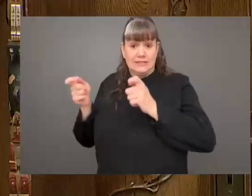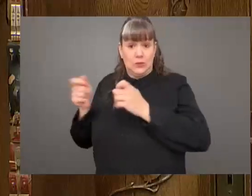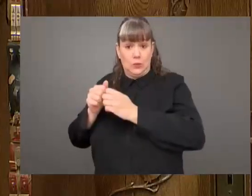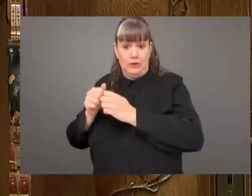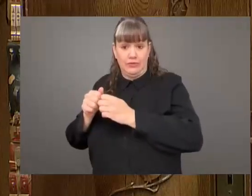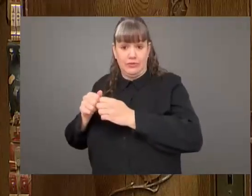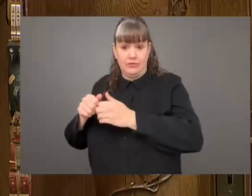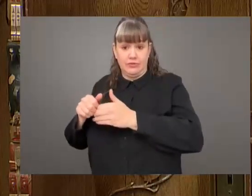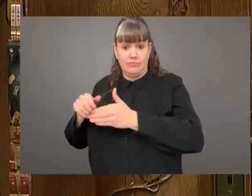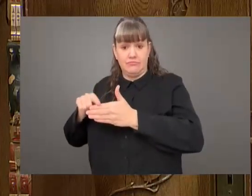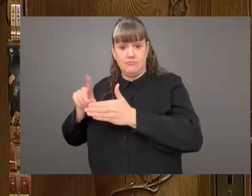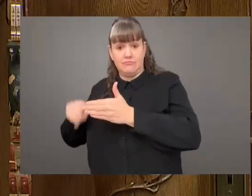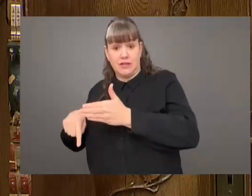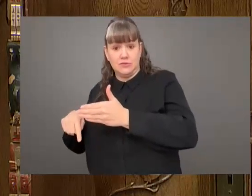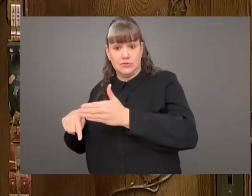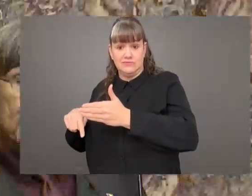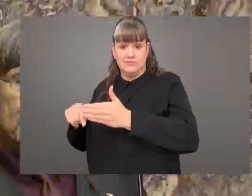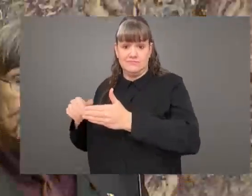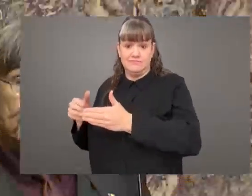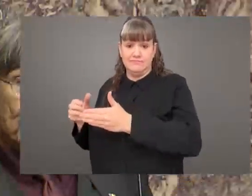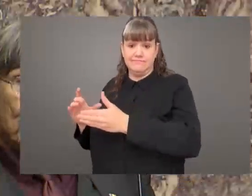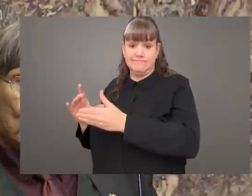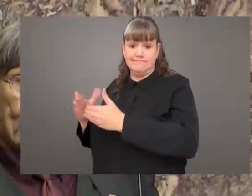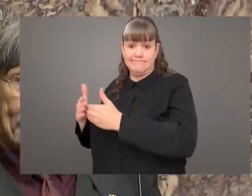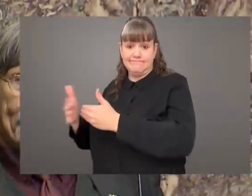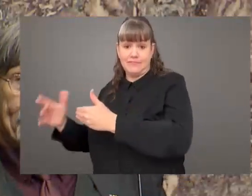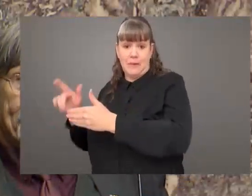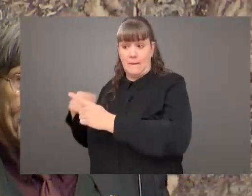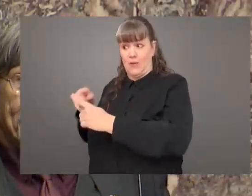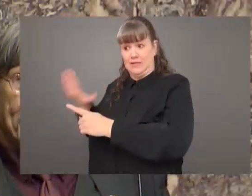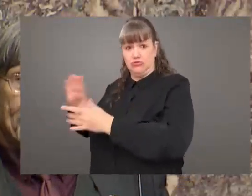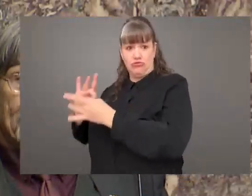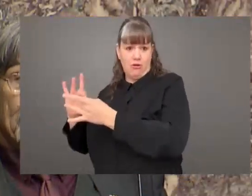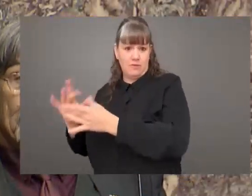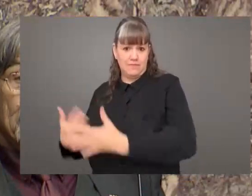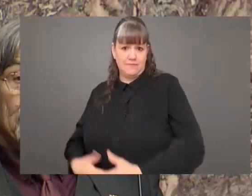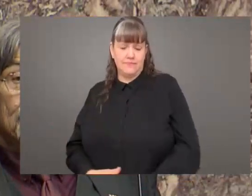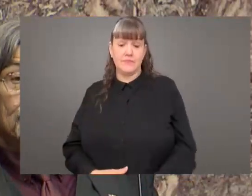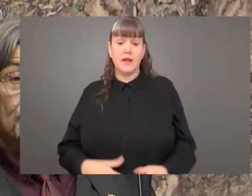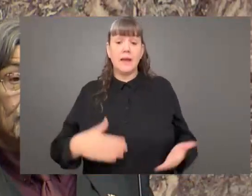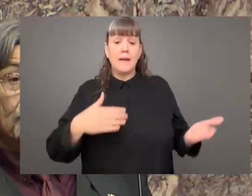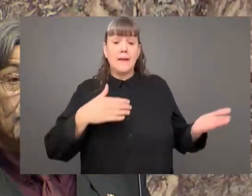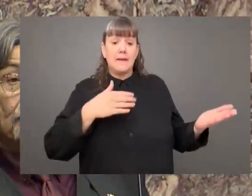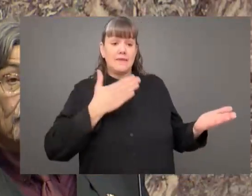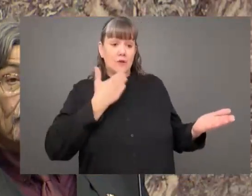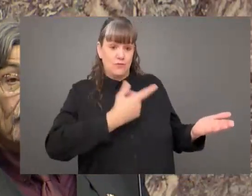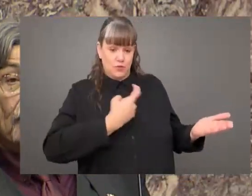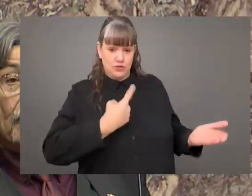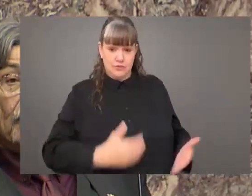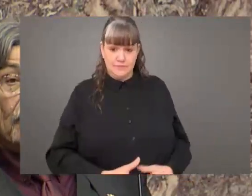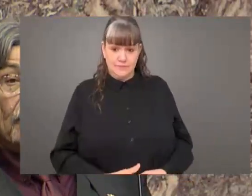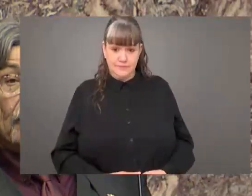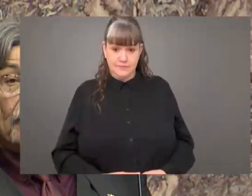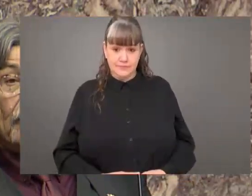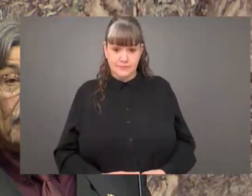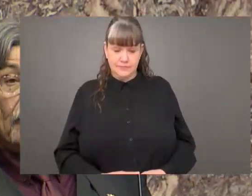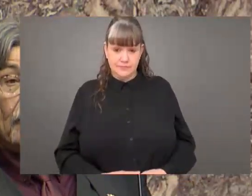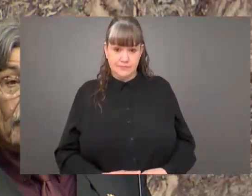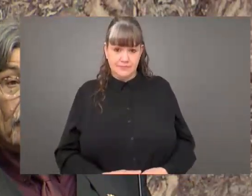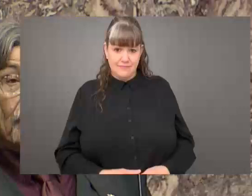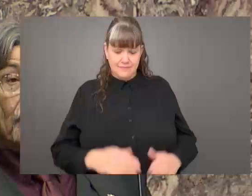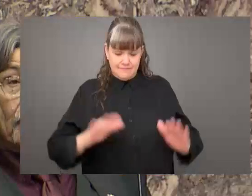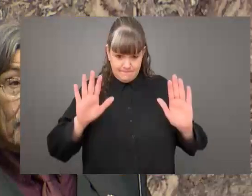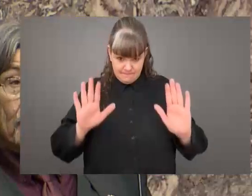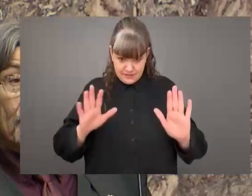Member supplemental. Thank you, Mr. Speaker. With all due respect, my question was for the Premier, and my question was